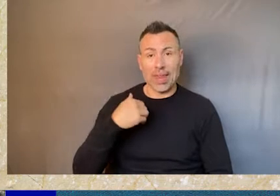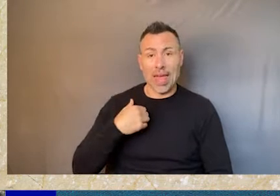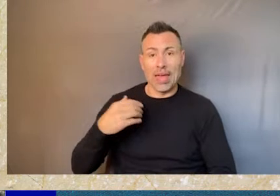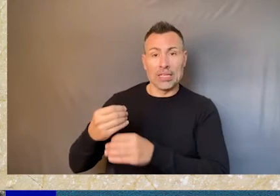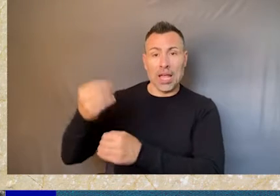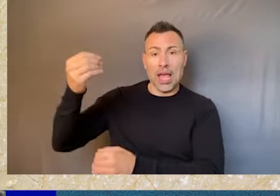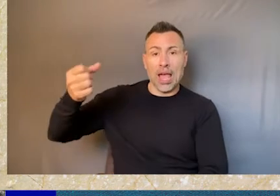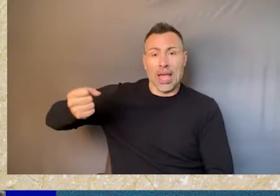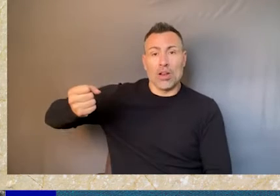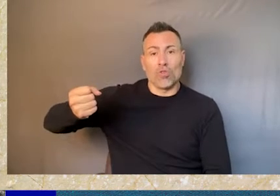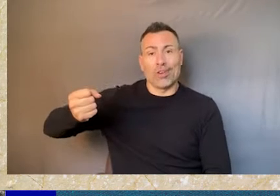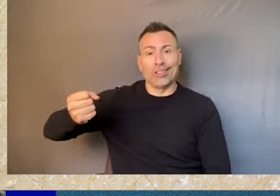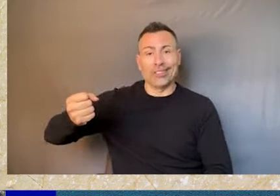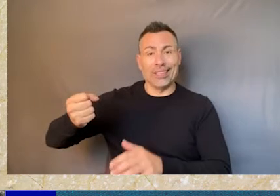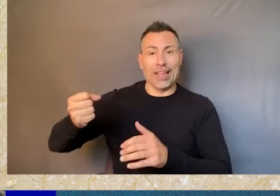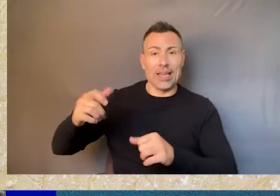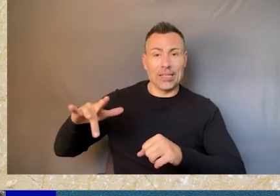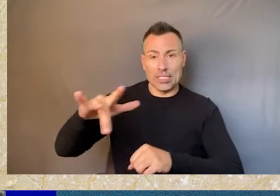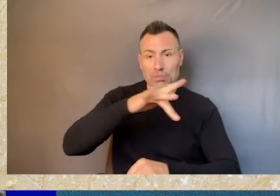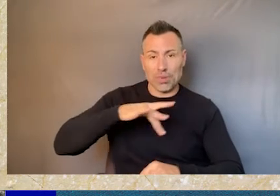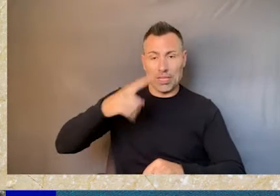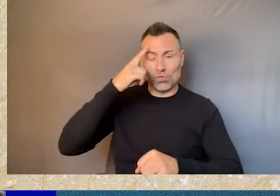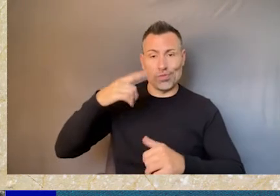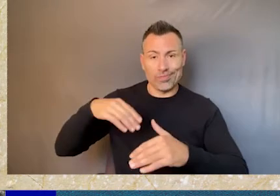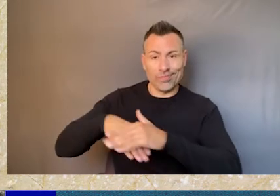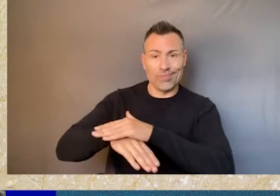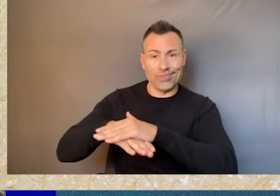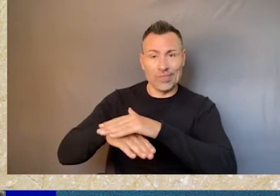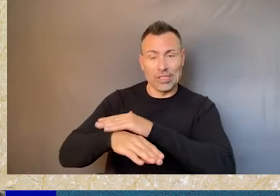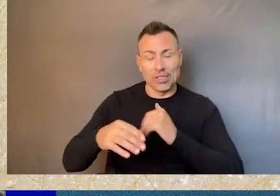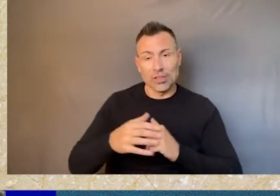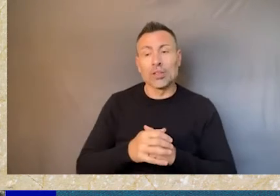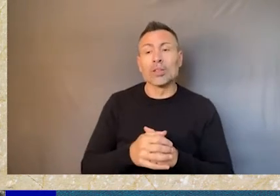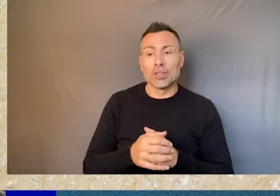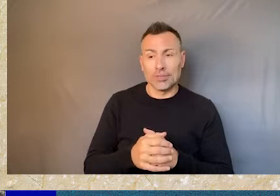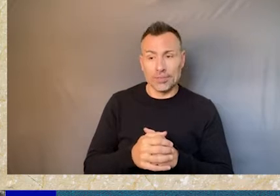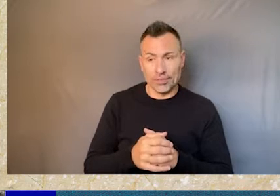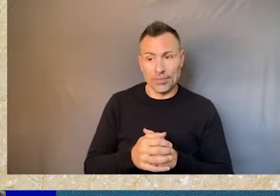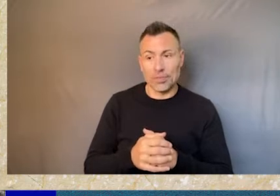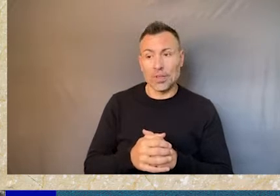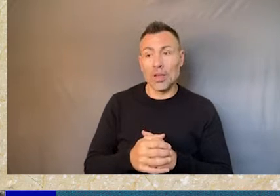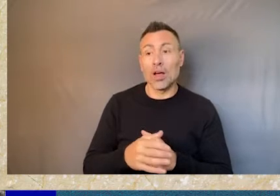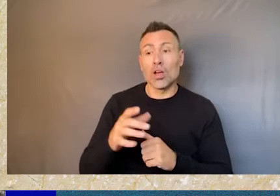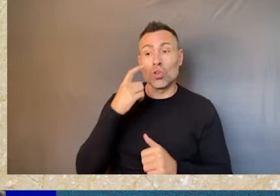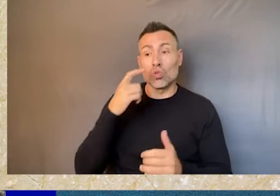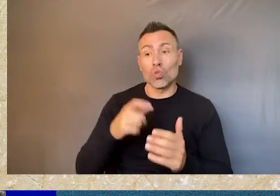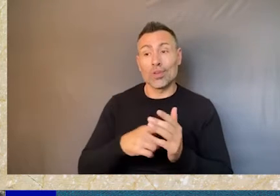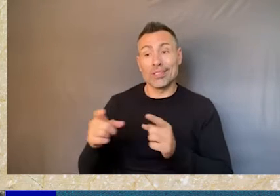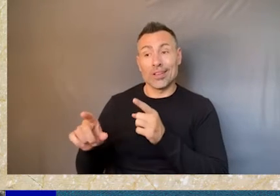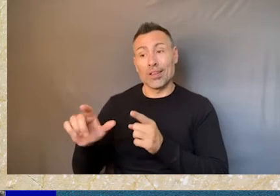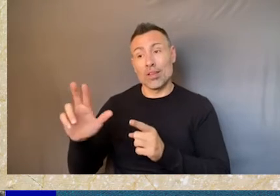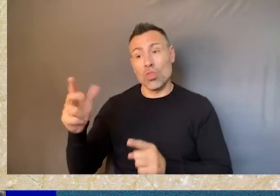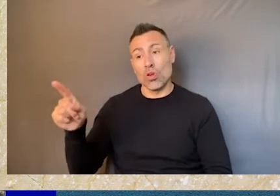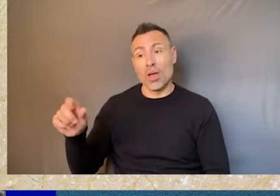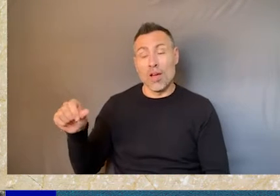and space to allow adaptive equipment to enter. We have push buttons to allow